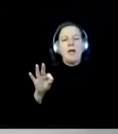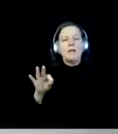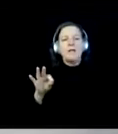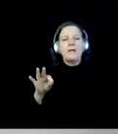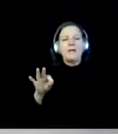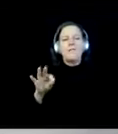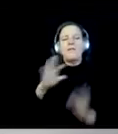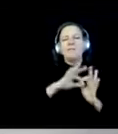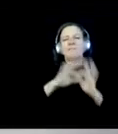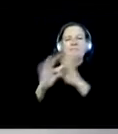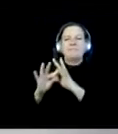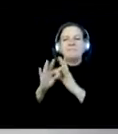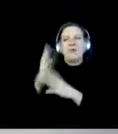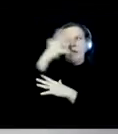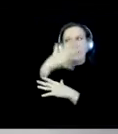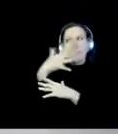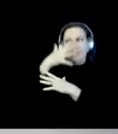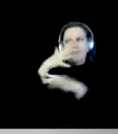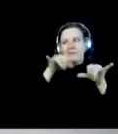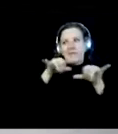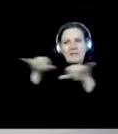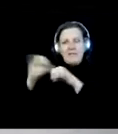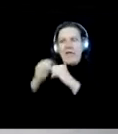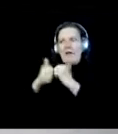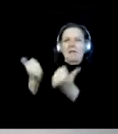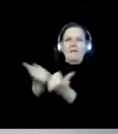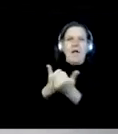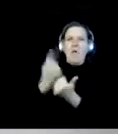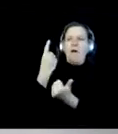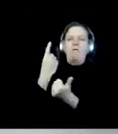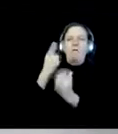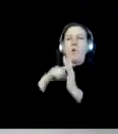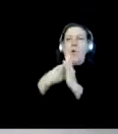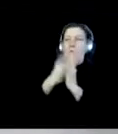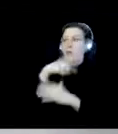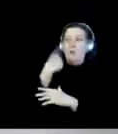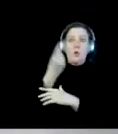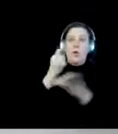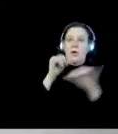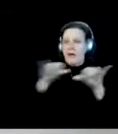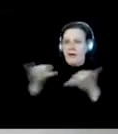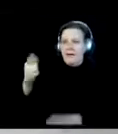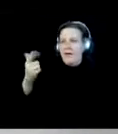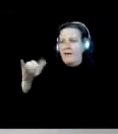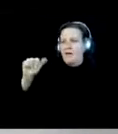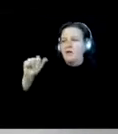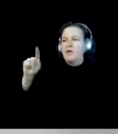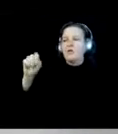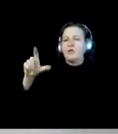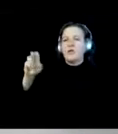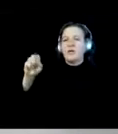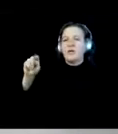dovetailing of aesthetics, and the way that everyone is kind of starting to look the same, or as Gia Tolentino talks about so